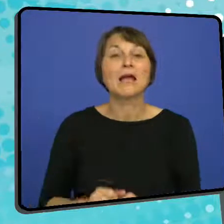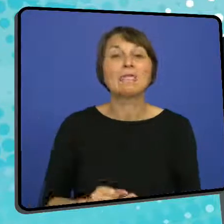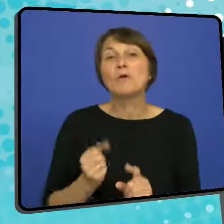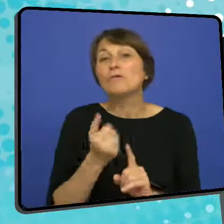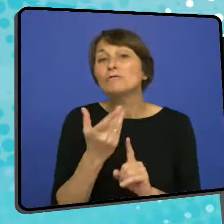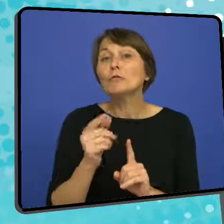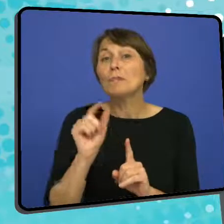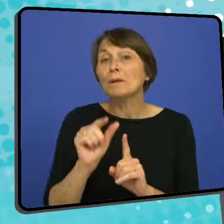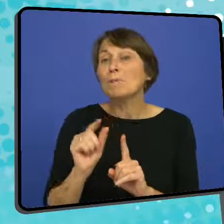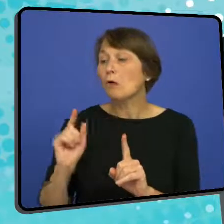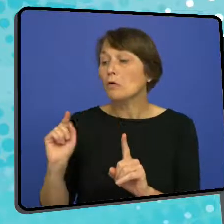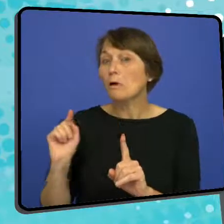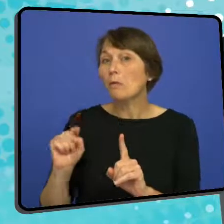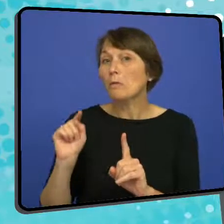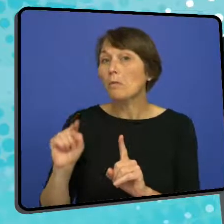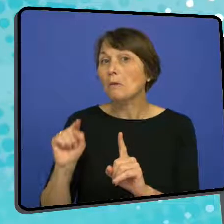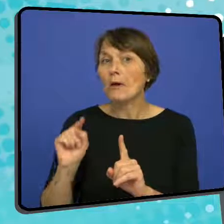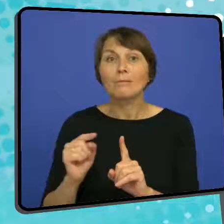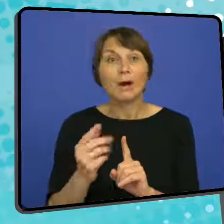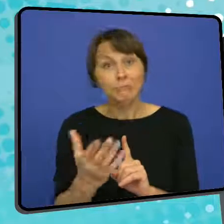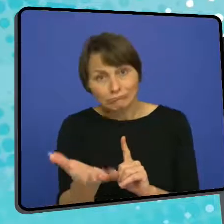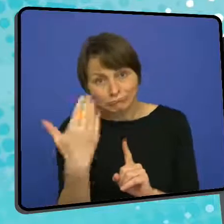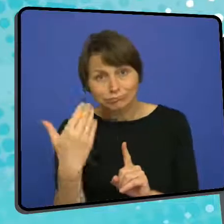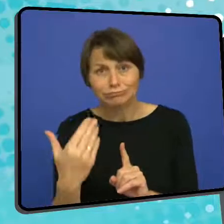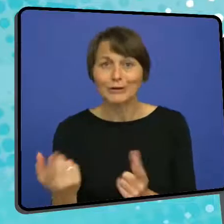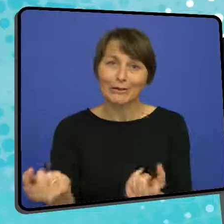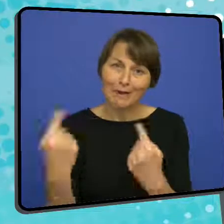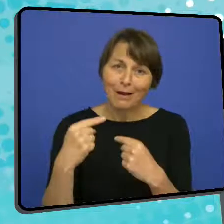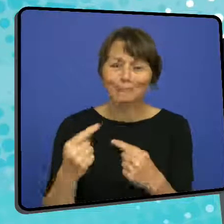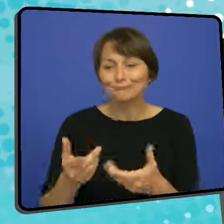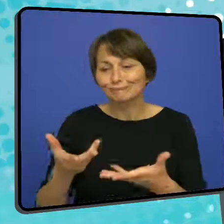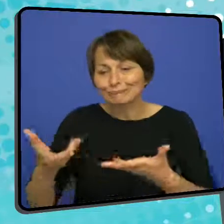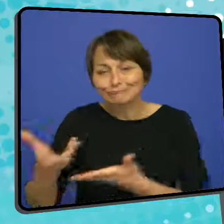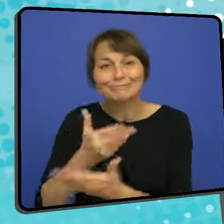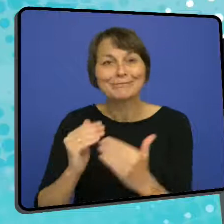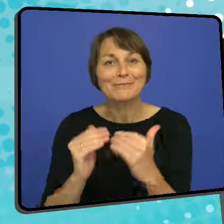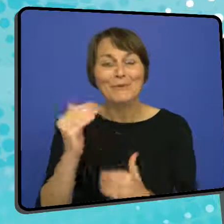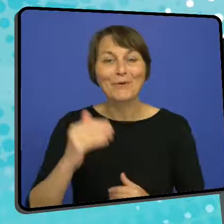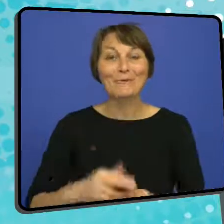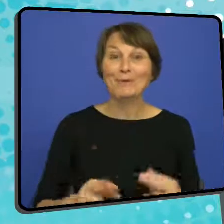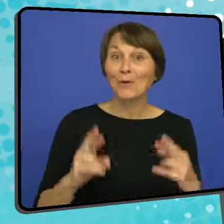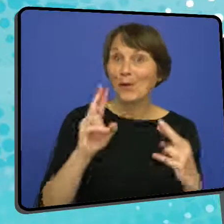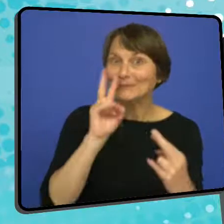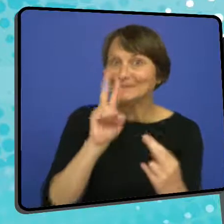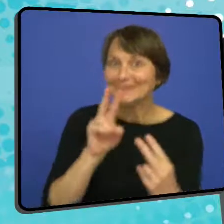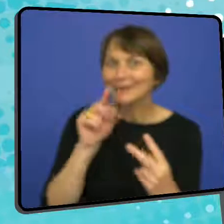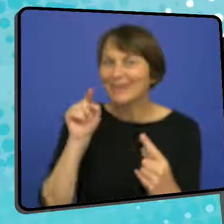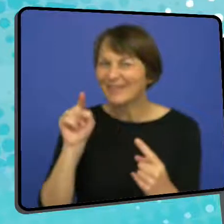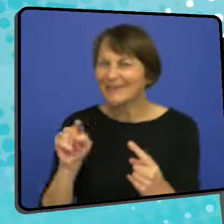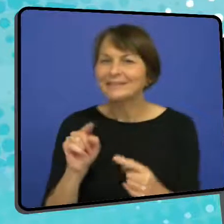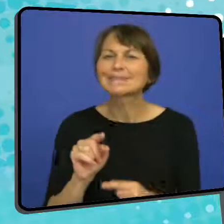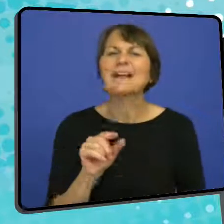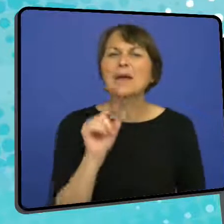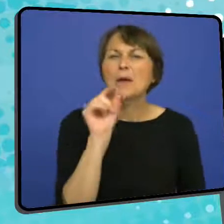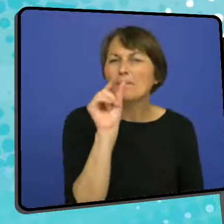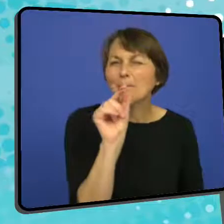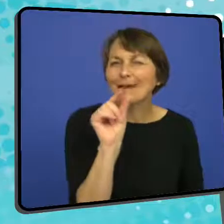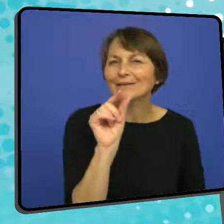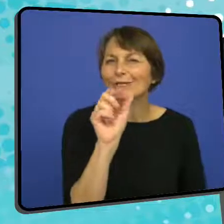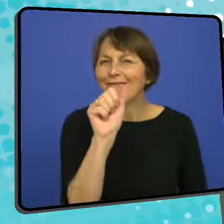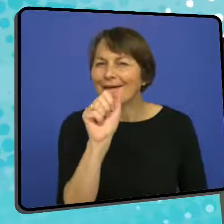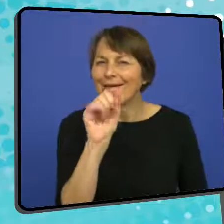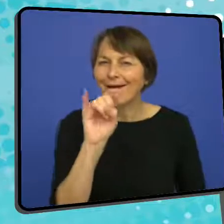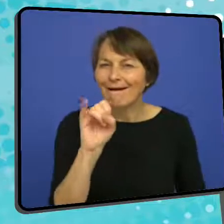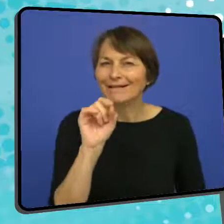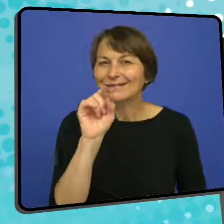always wanting more people to join us and take part in that conversation. So we hope to see you there. It's a bit of AI-cafe, so